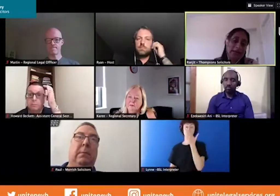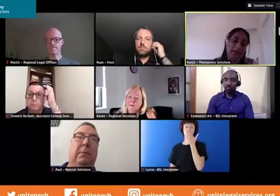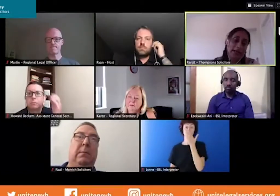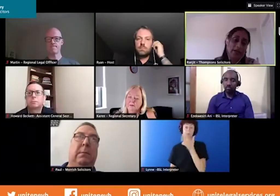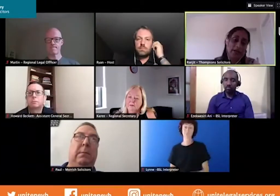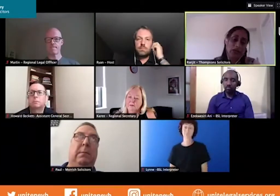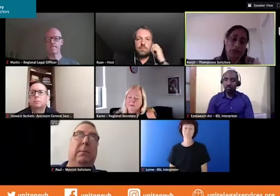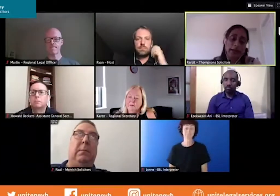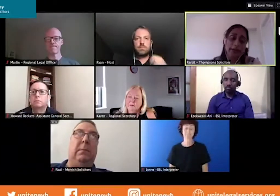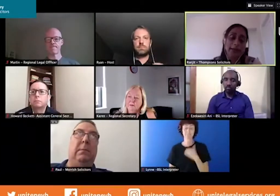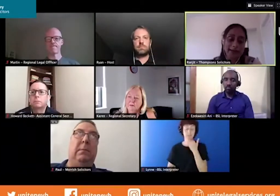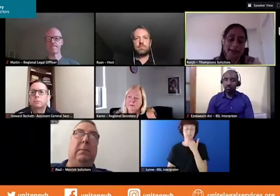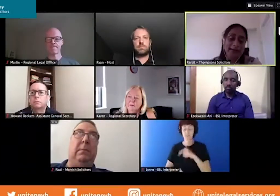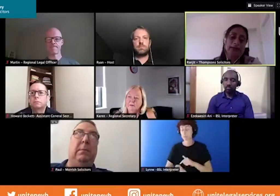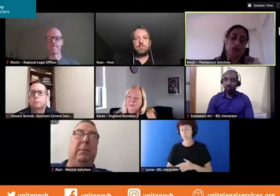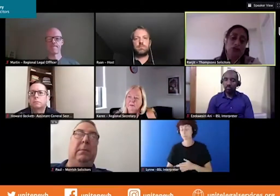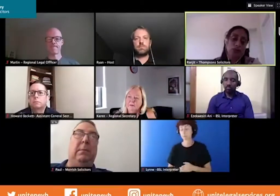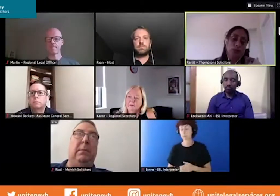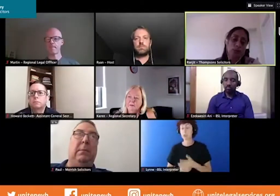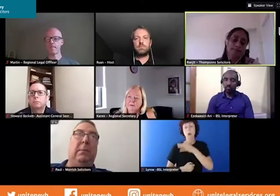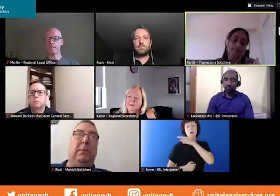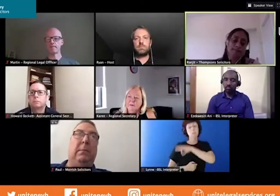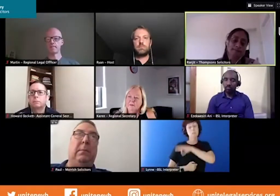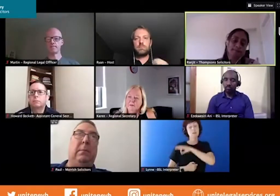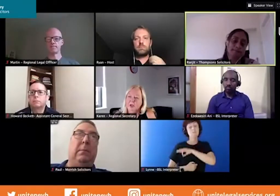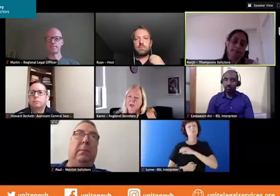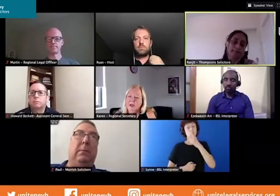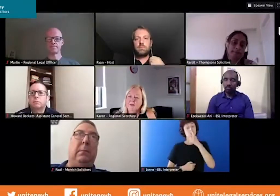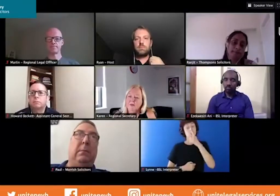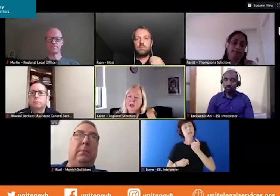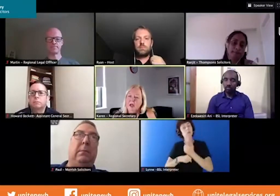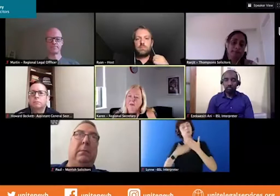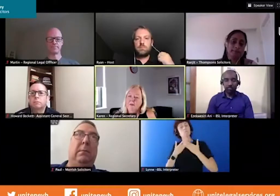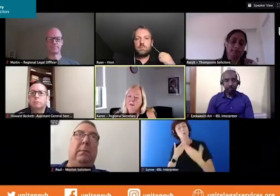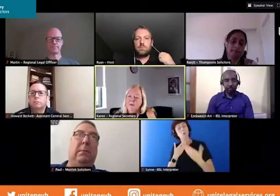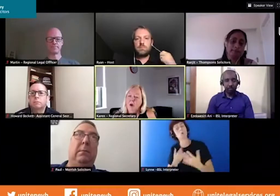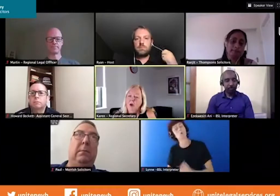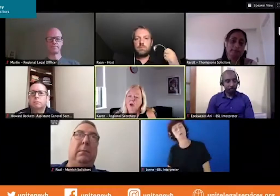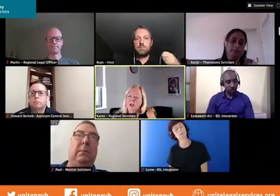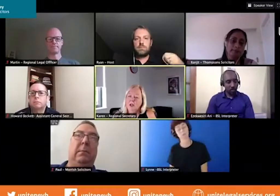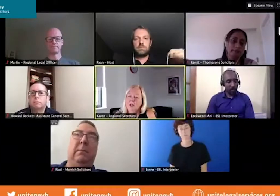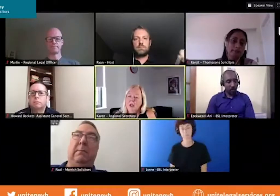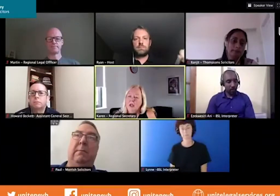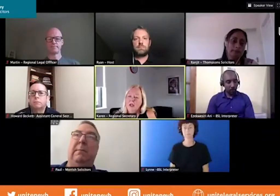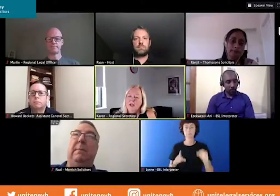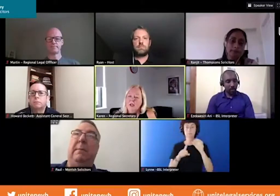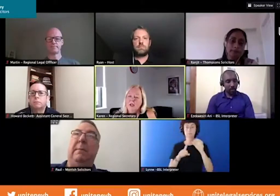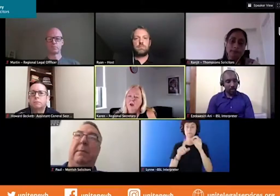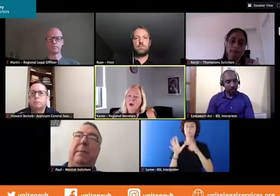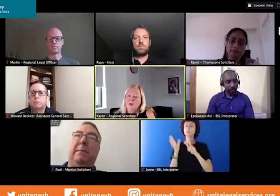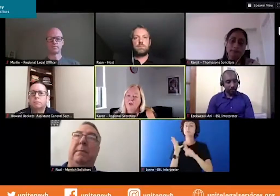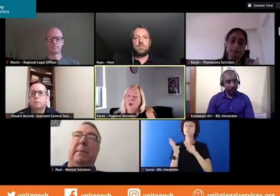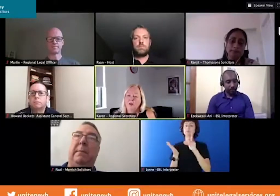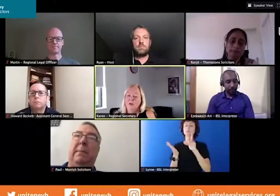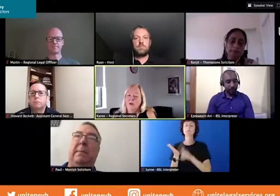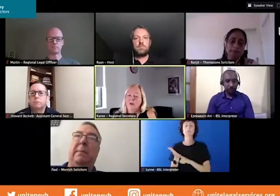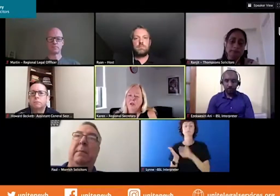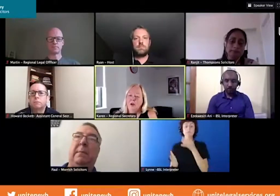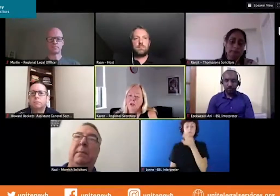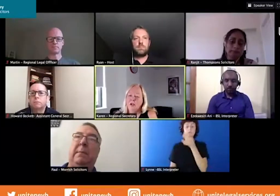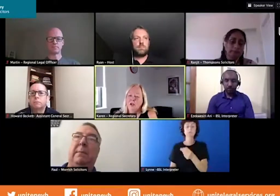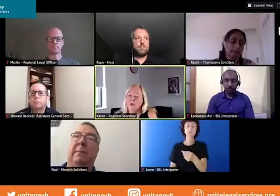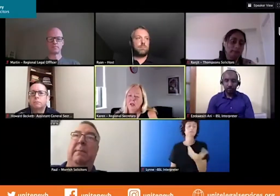I think they can do more. Okay. Paul, anything, your views on the job retention scheme?